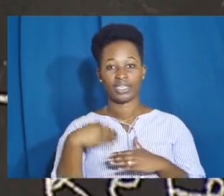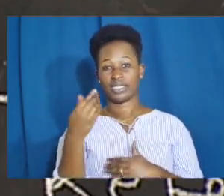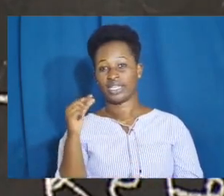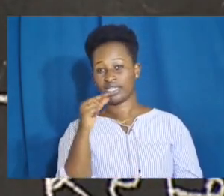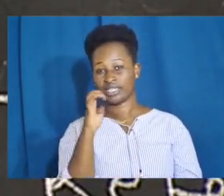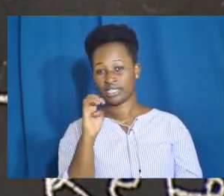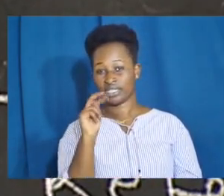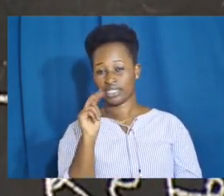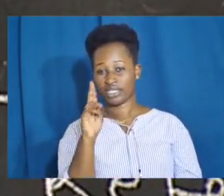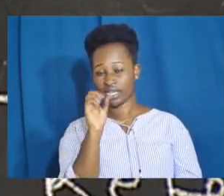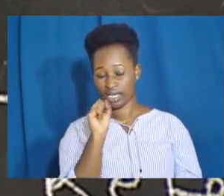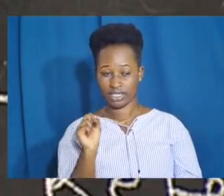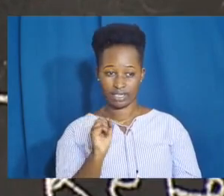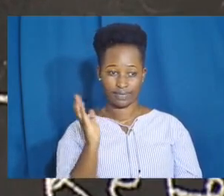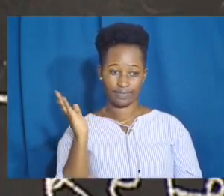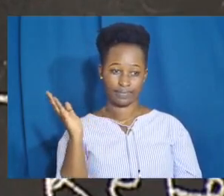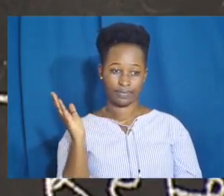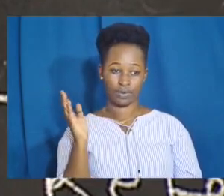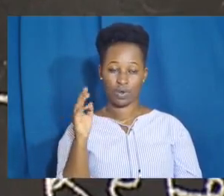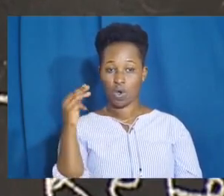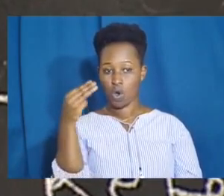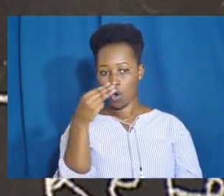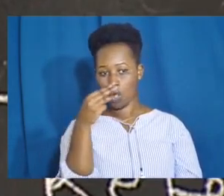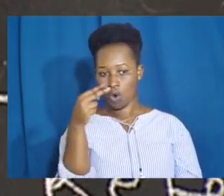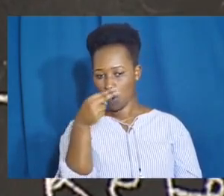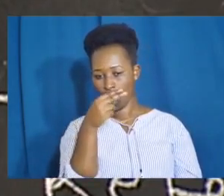Then the genus is Homo.